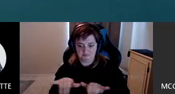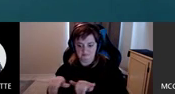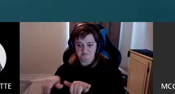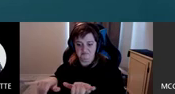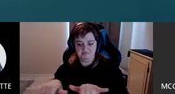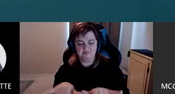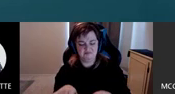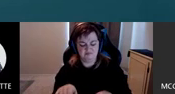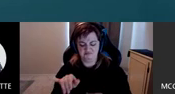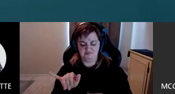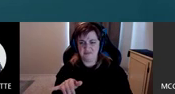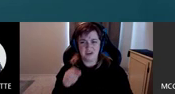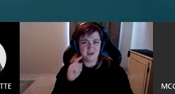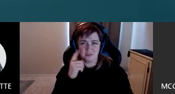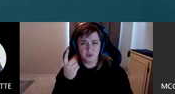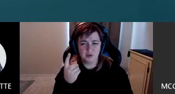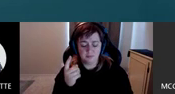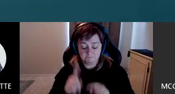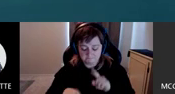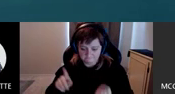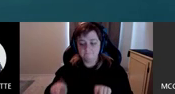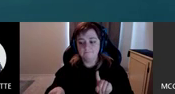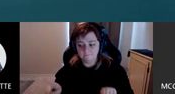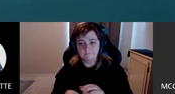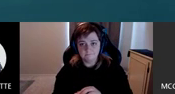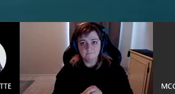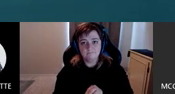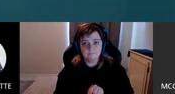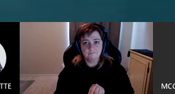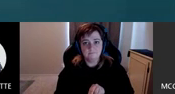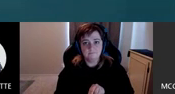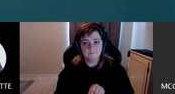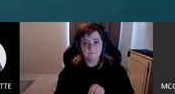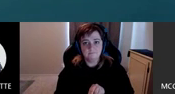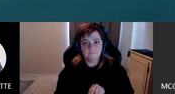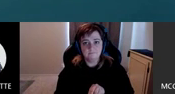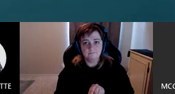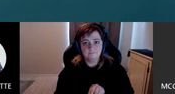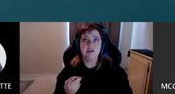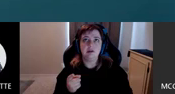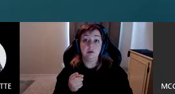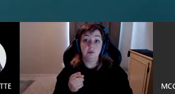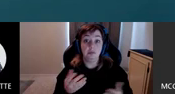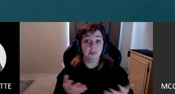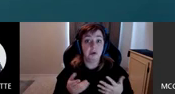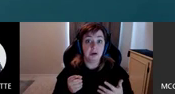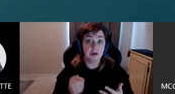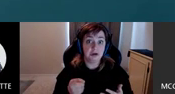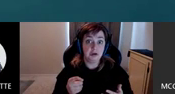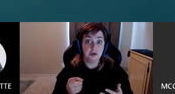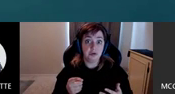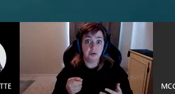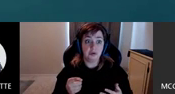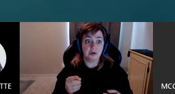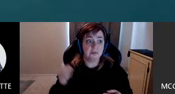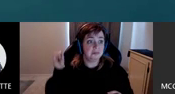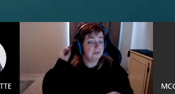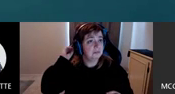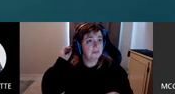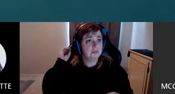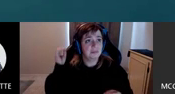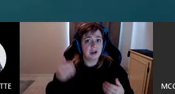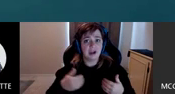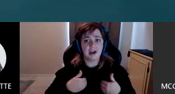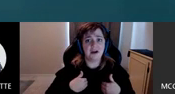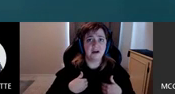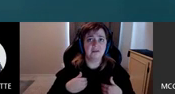So look at your diversity, see what makes up your canvas, and what part of that canvas do you want to share with the world that you